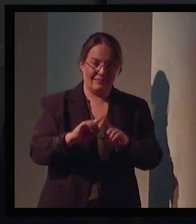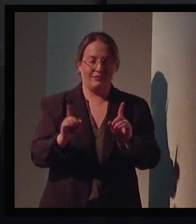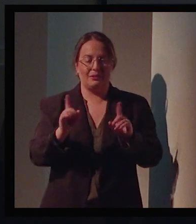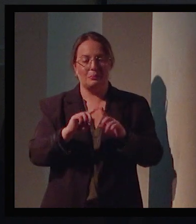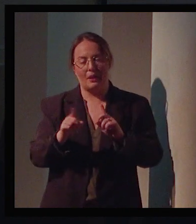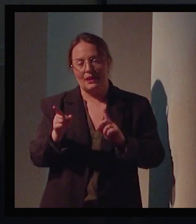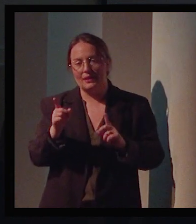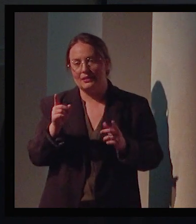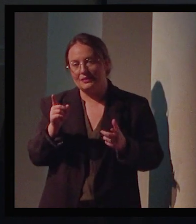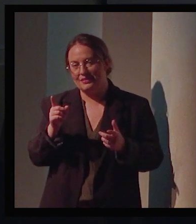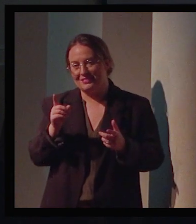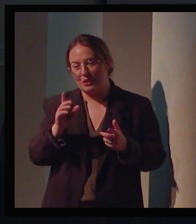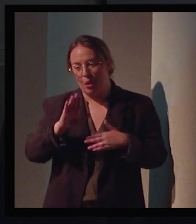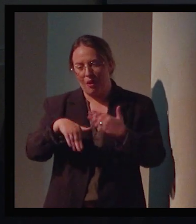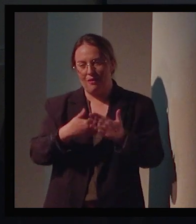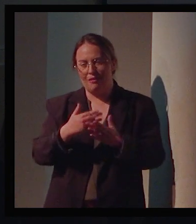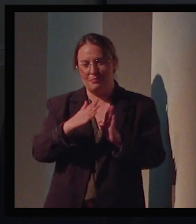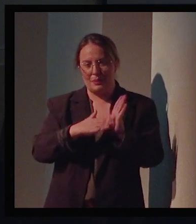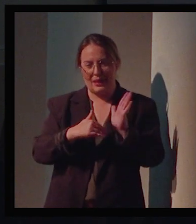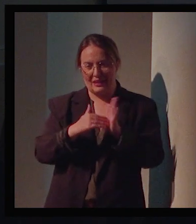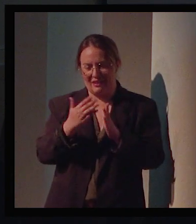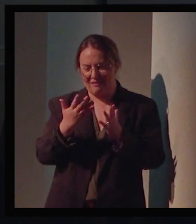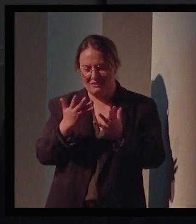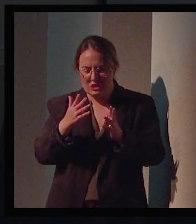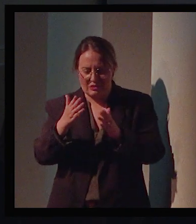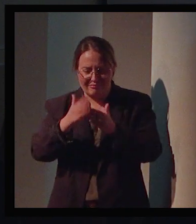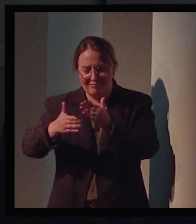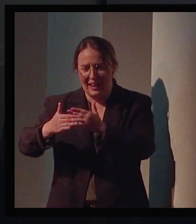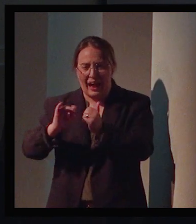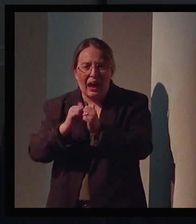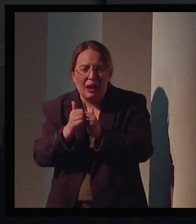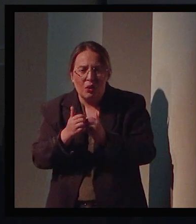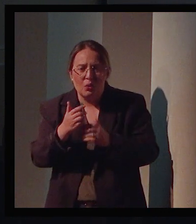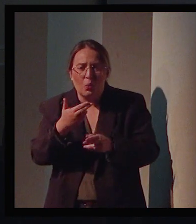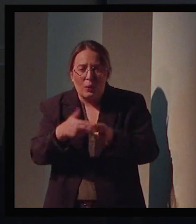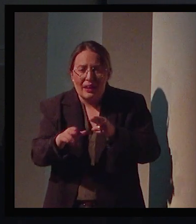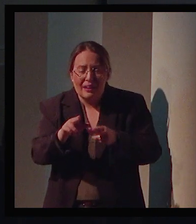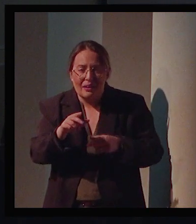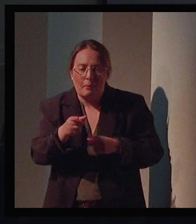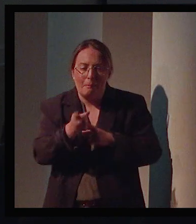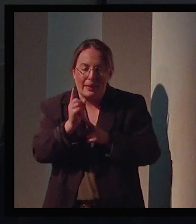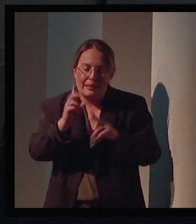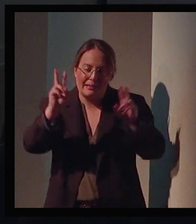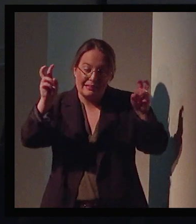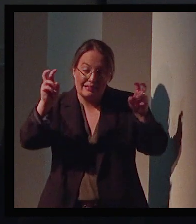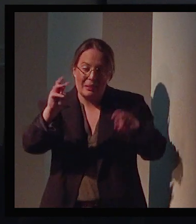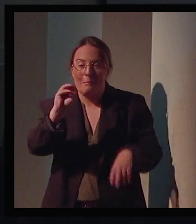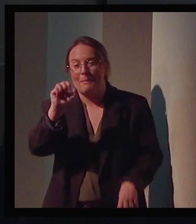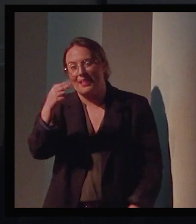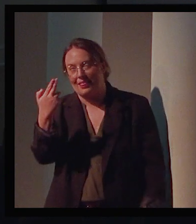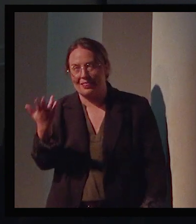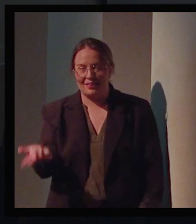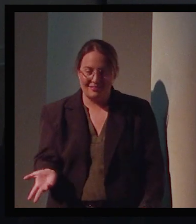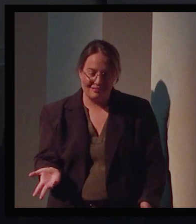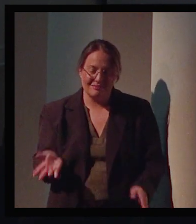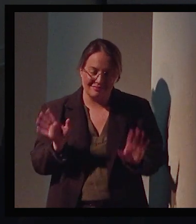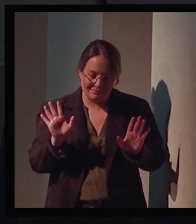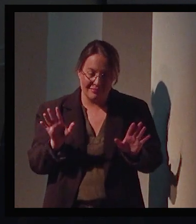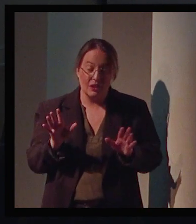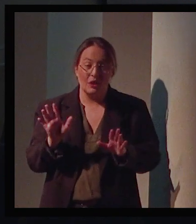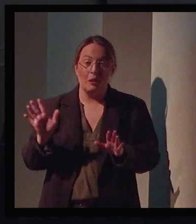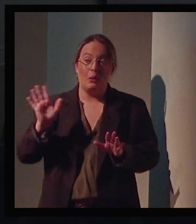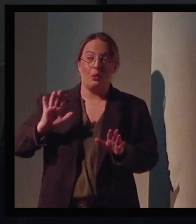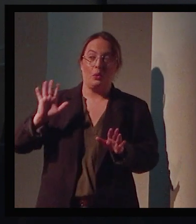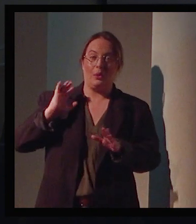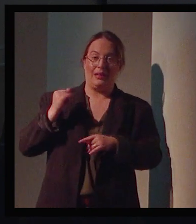these paintings were done all in just a matter of minutes. Myth. In the early days of Impressionism,